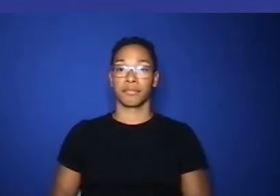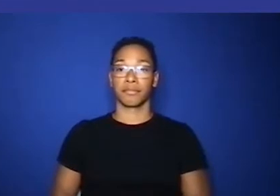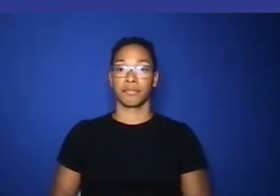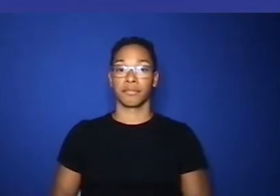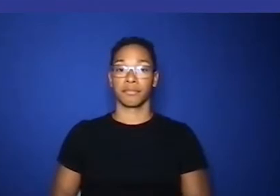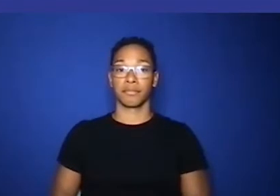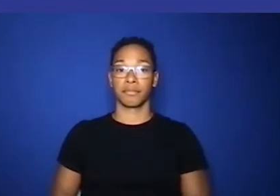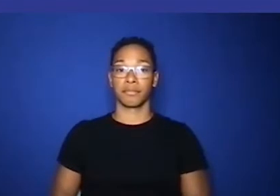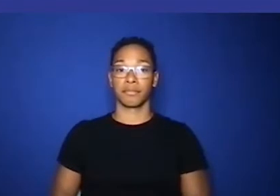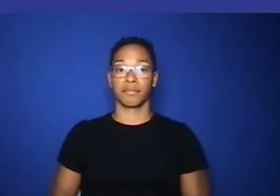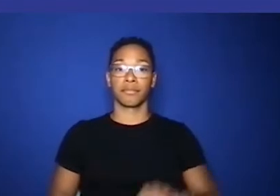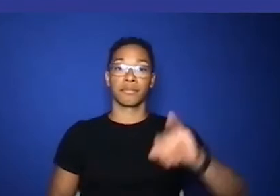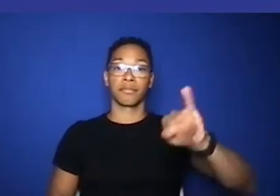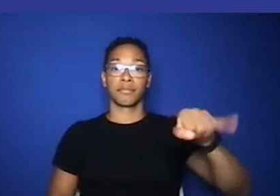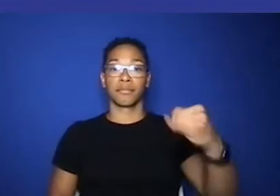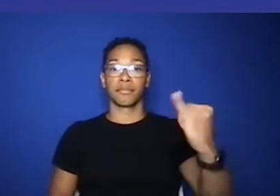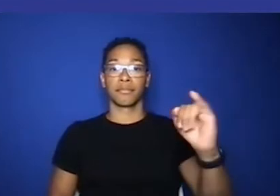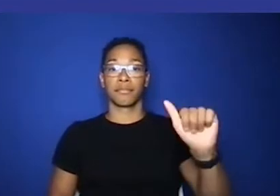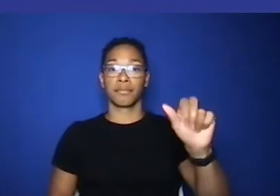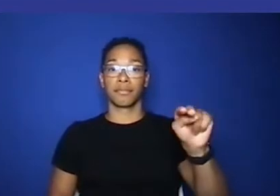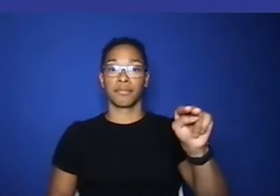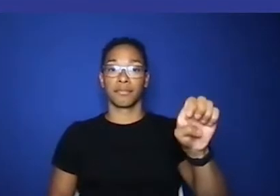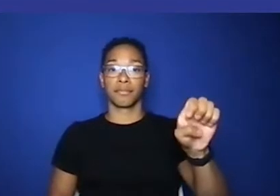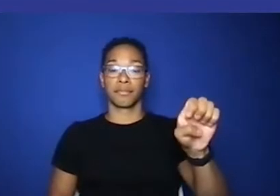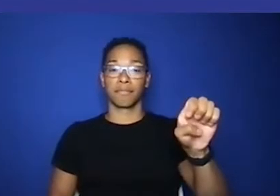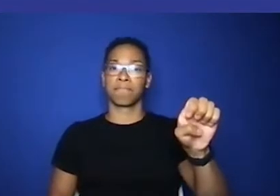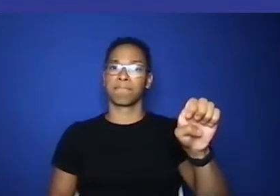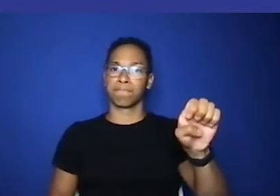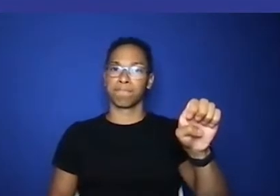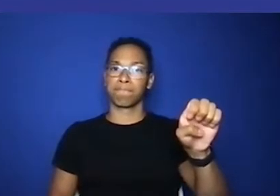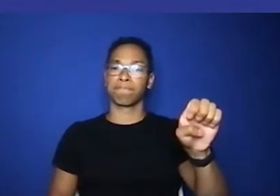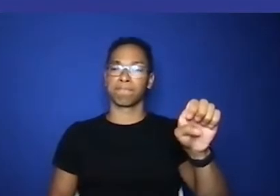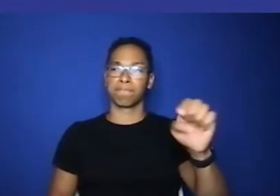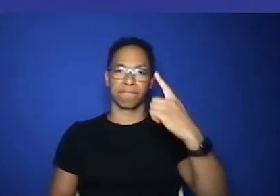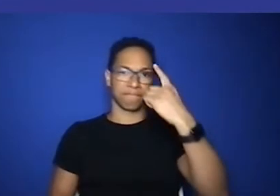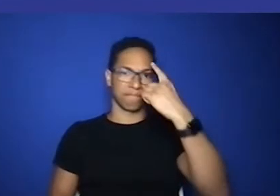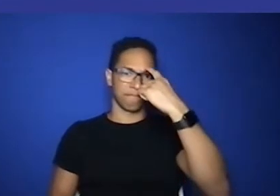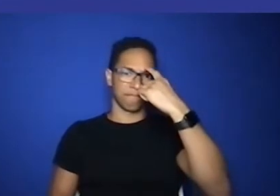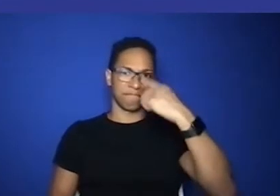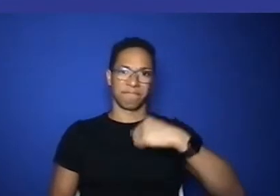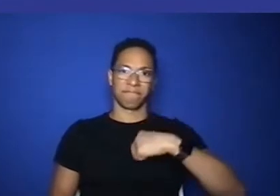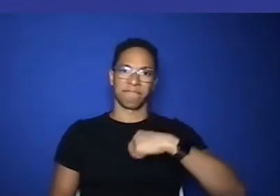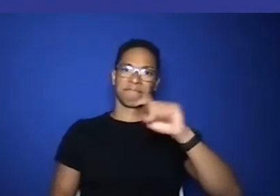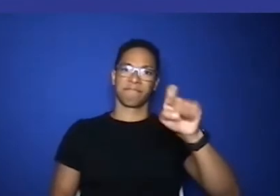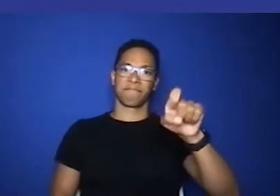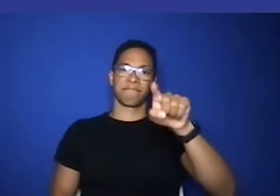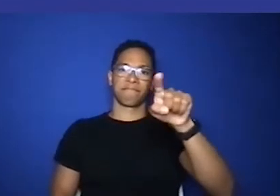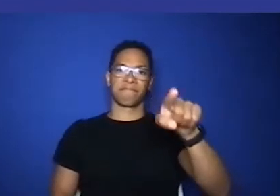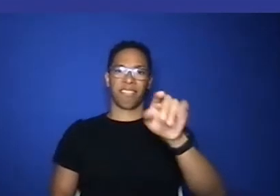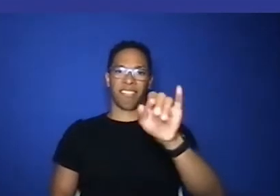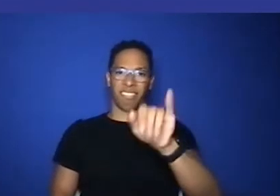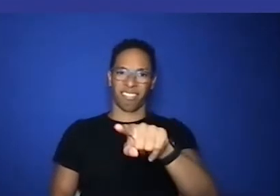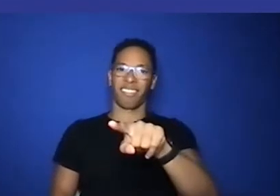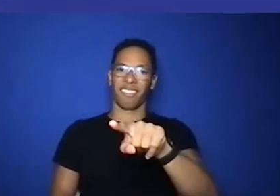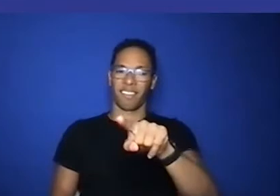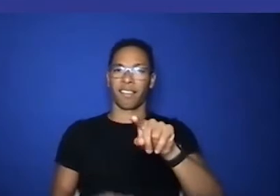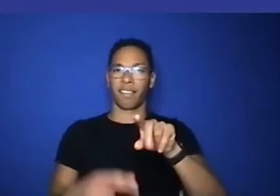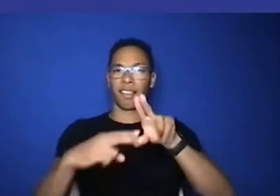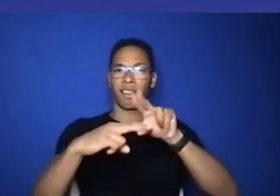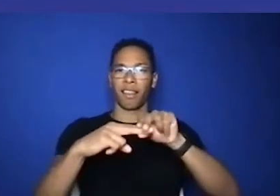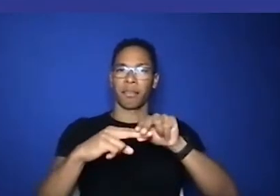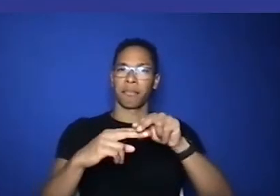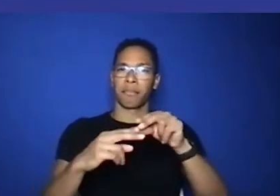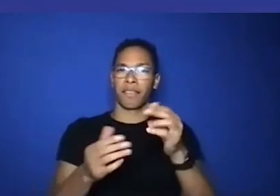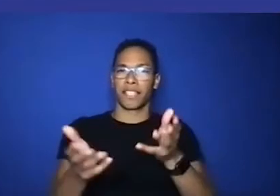I think I asked that question as we were on the back of the conversation that we'd had the other night